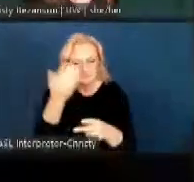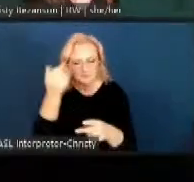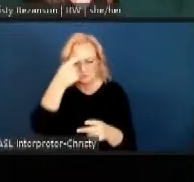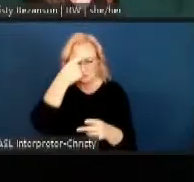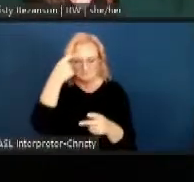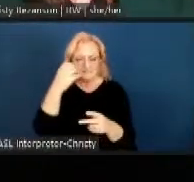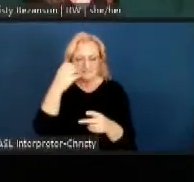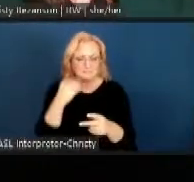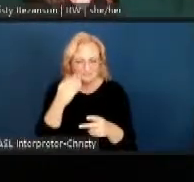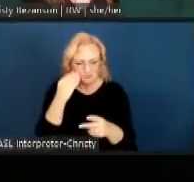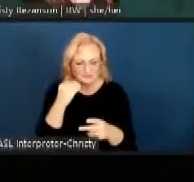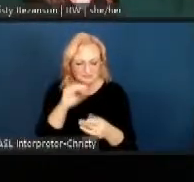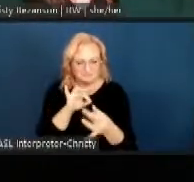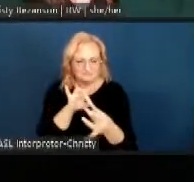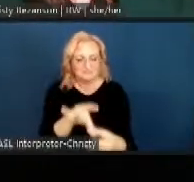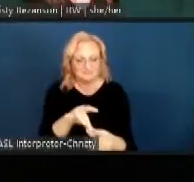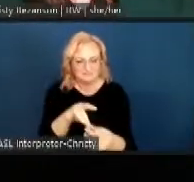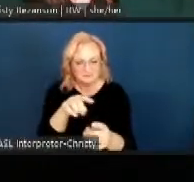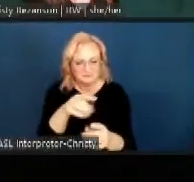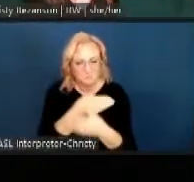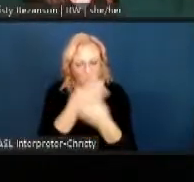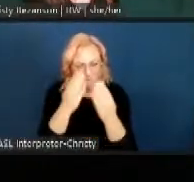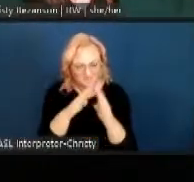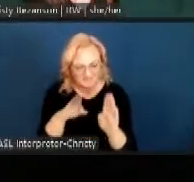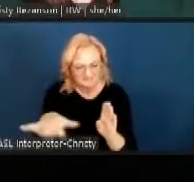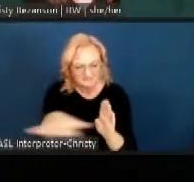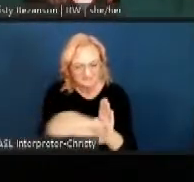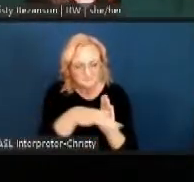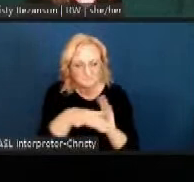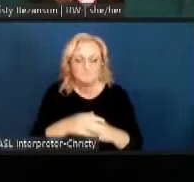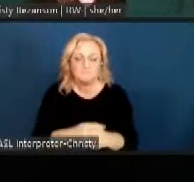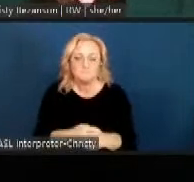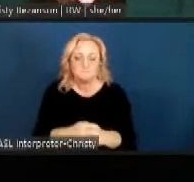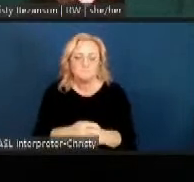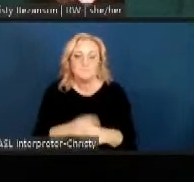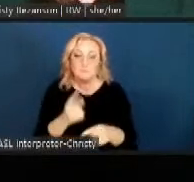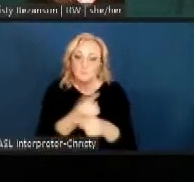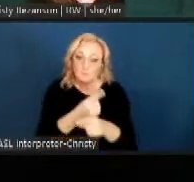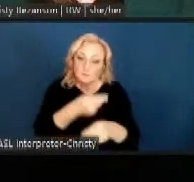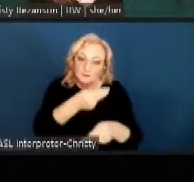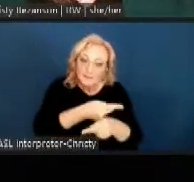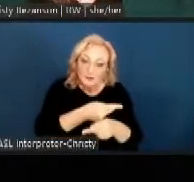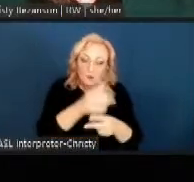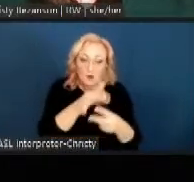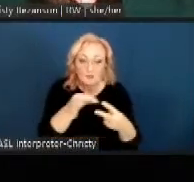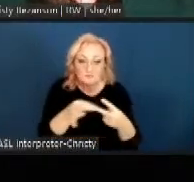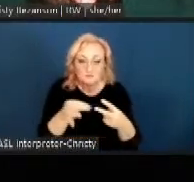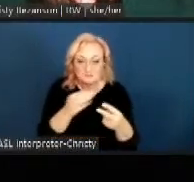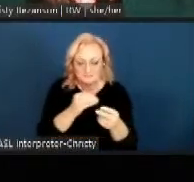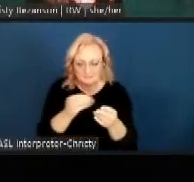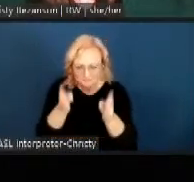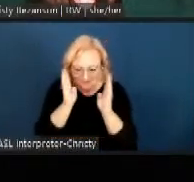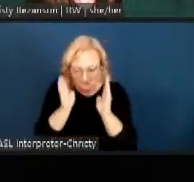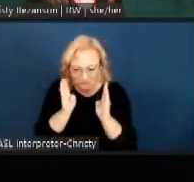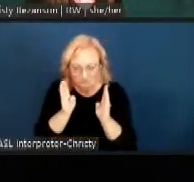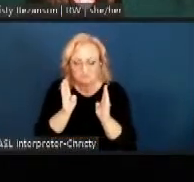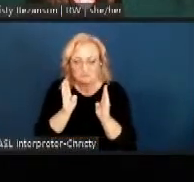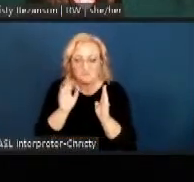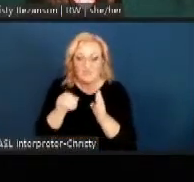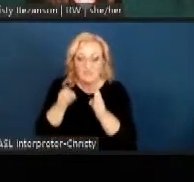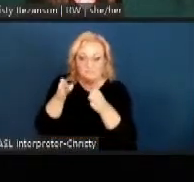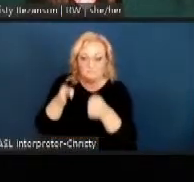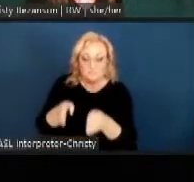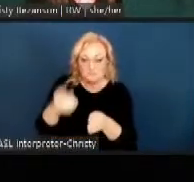that really come with being homeless, right? With the proper care options and attention, individuals experiencing mental illness